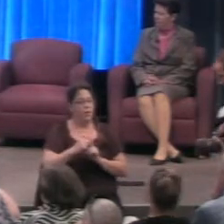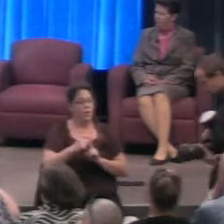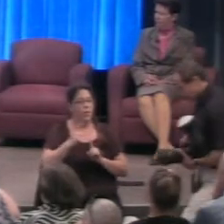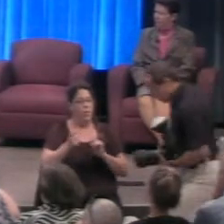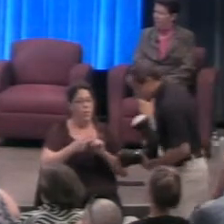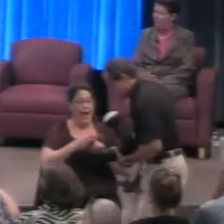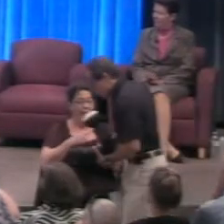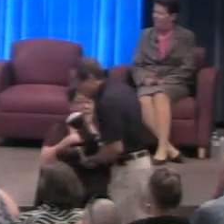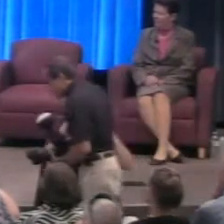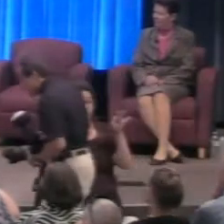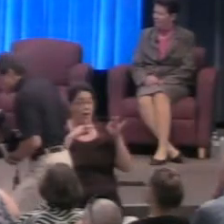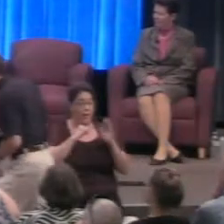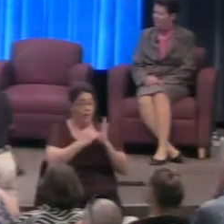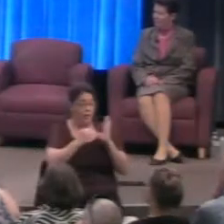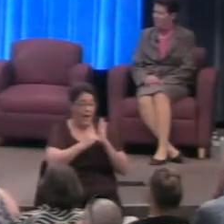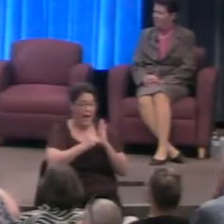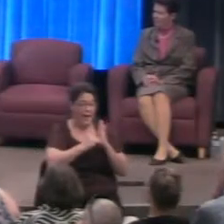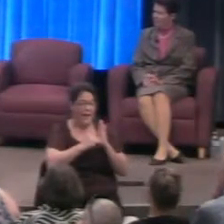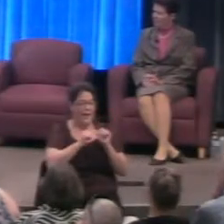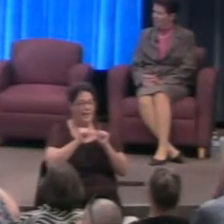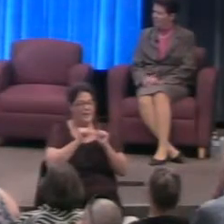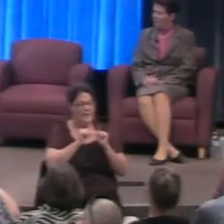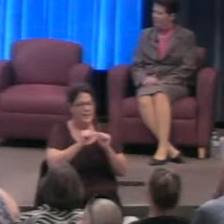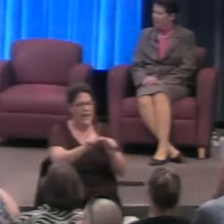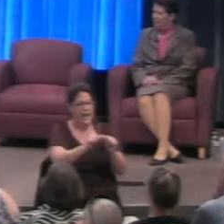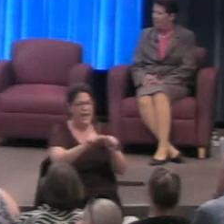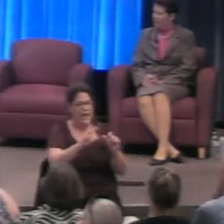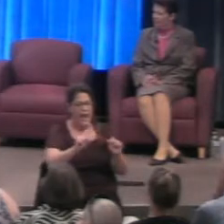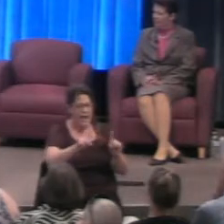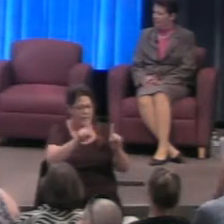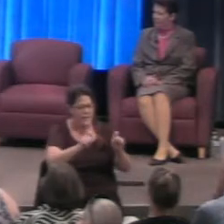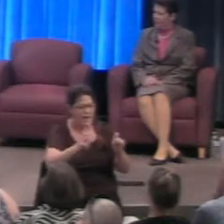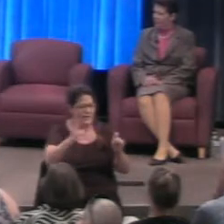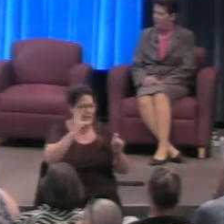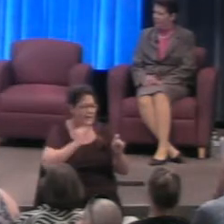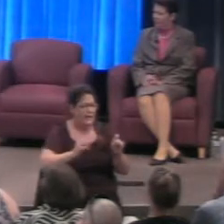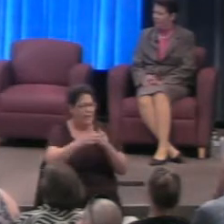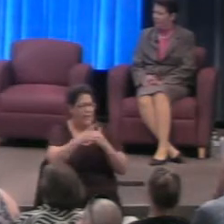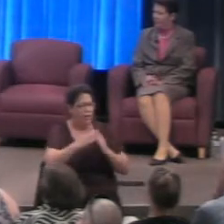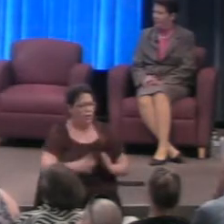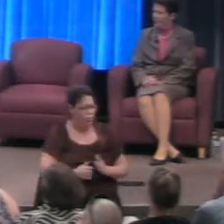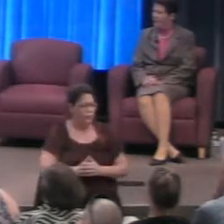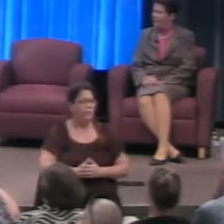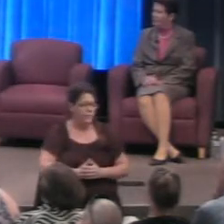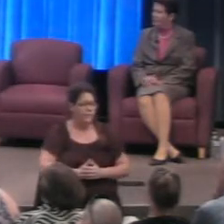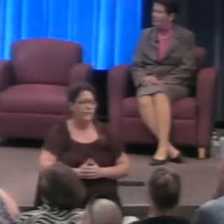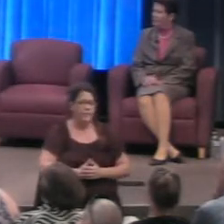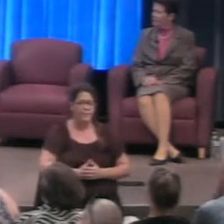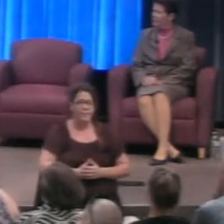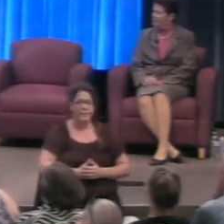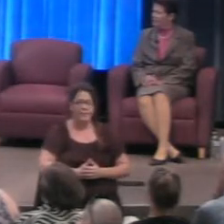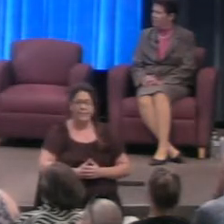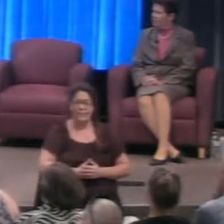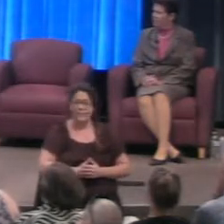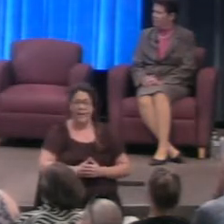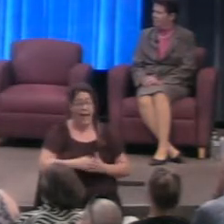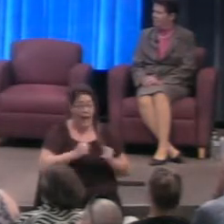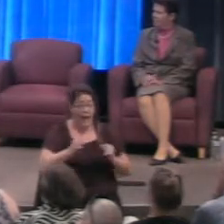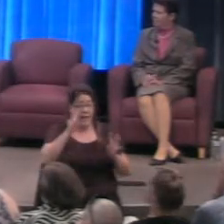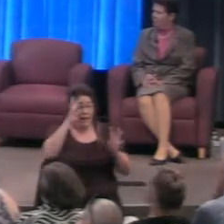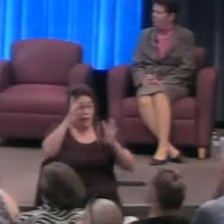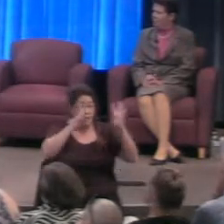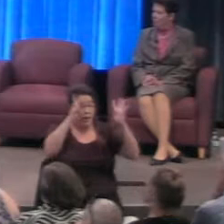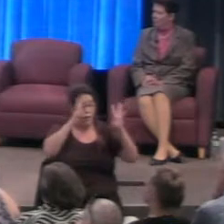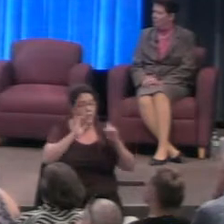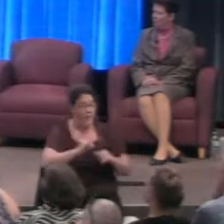you, Janet, as a steady and tested leader. And an innovator. Janet,